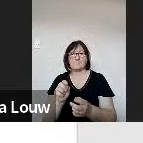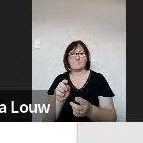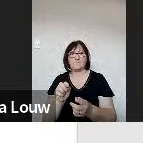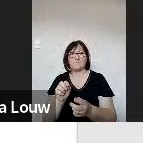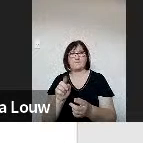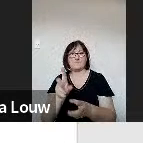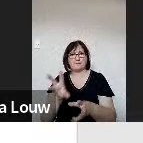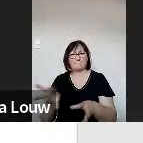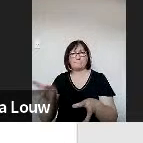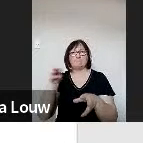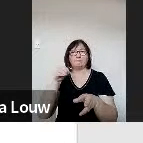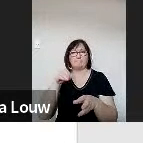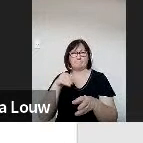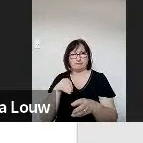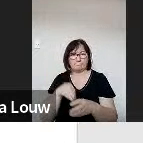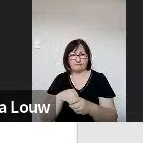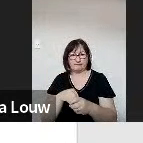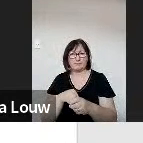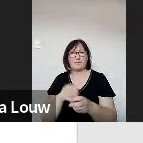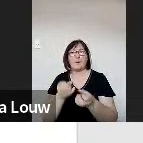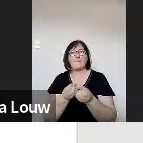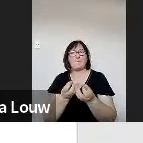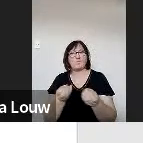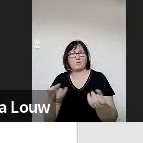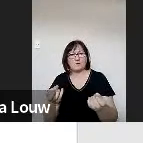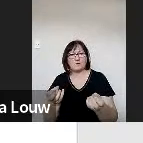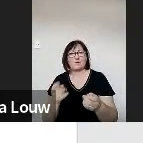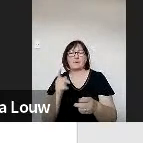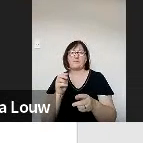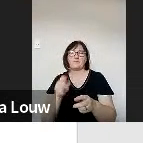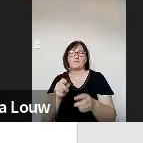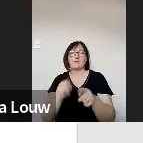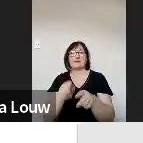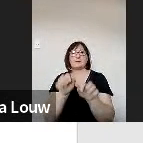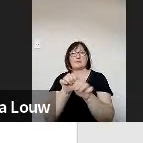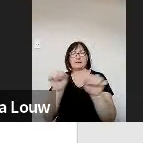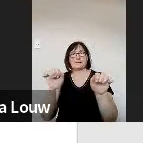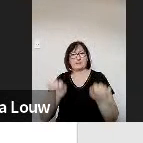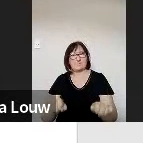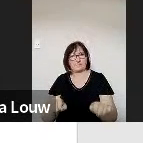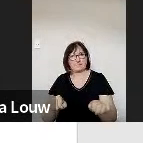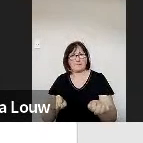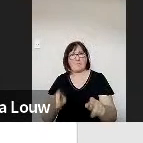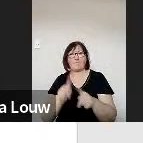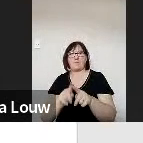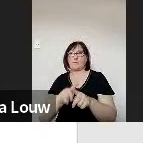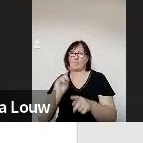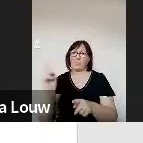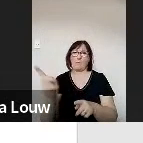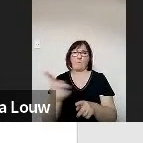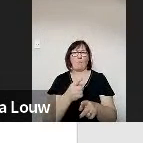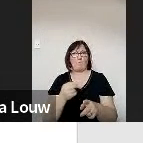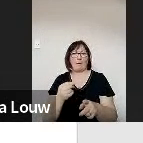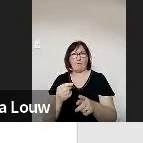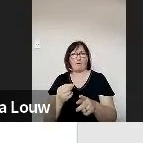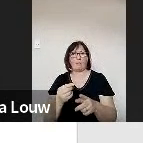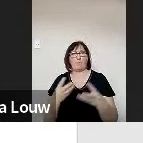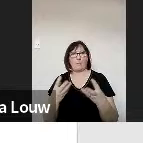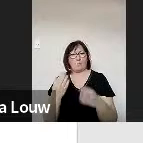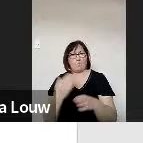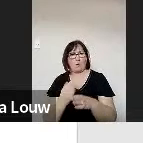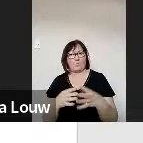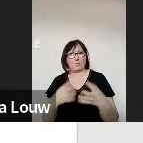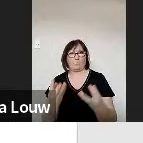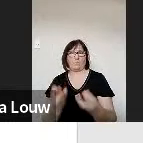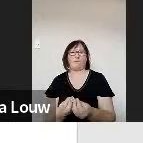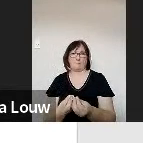incorporates in it the provisions of the harmonized system in section 47.8 thereof. On